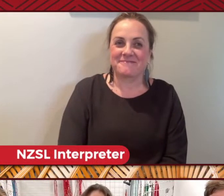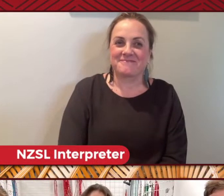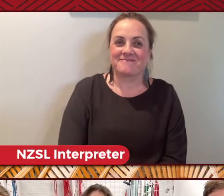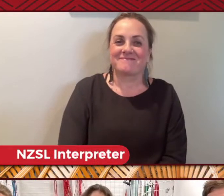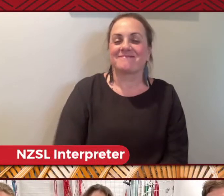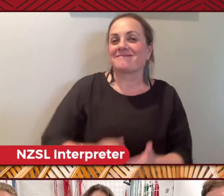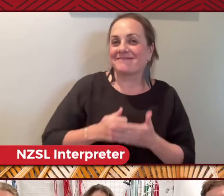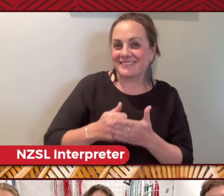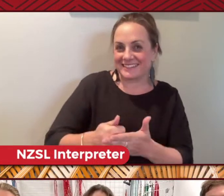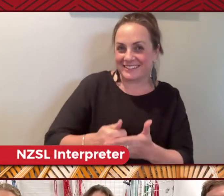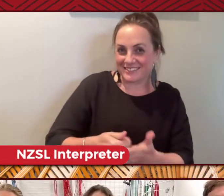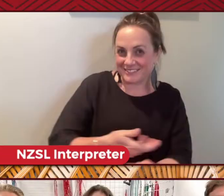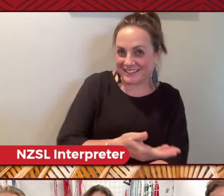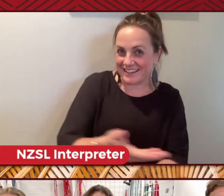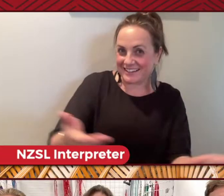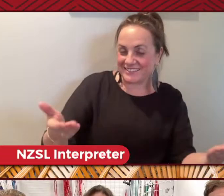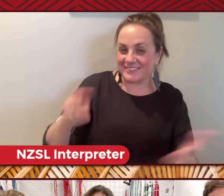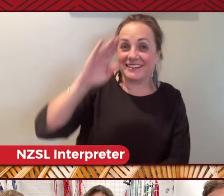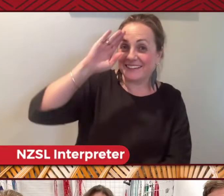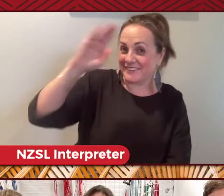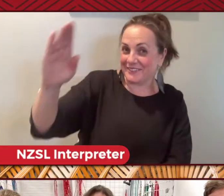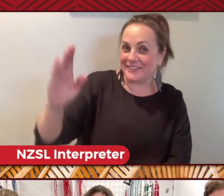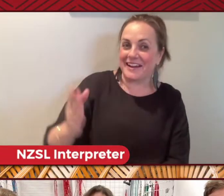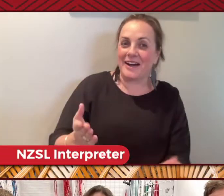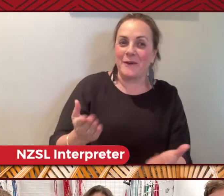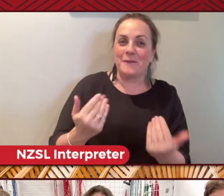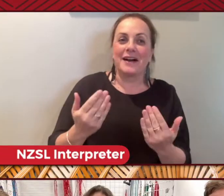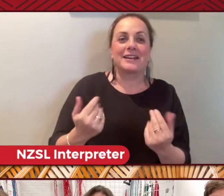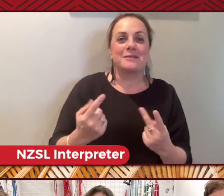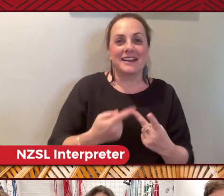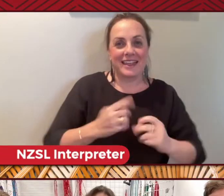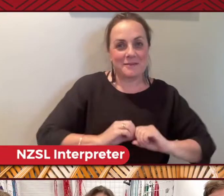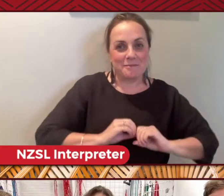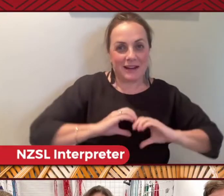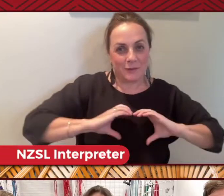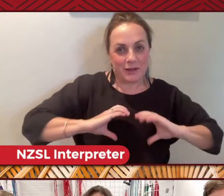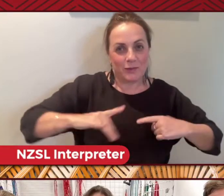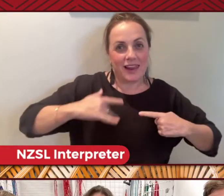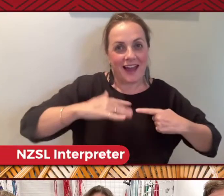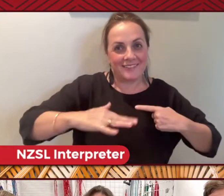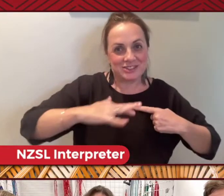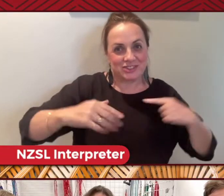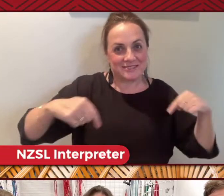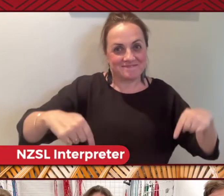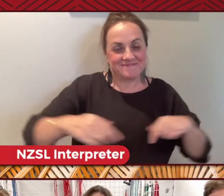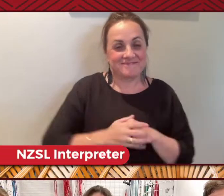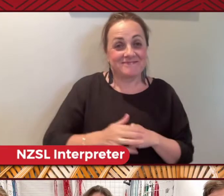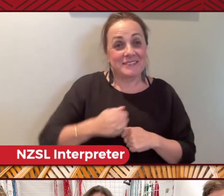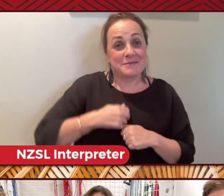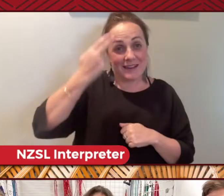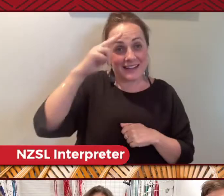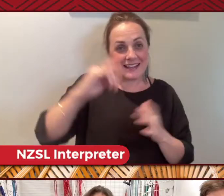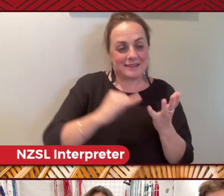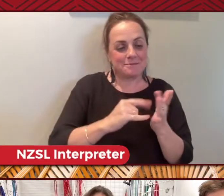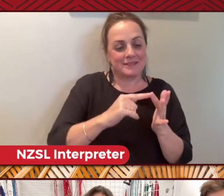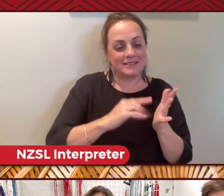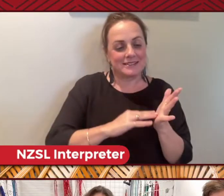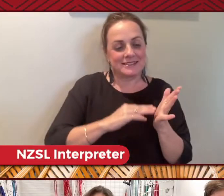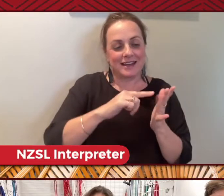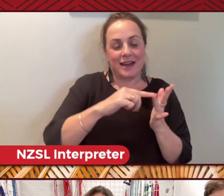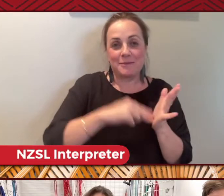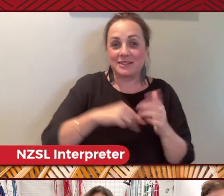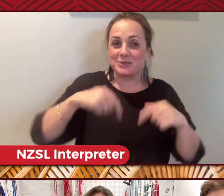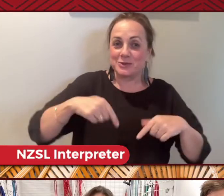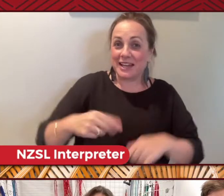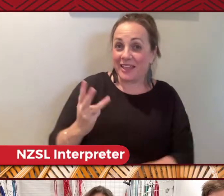Tēnā koutou katoa, kia ora and welcome to another Manuanui live stream. My name is Simon and today I have three